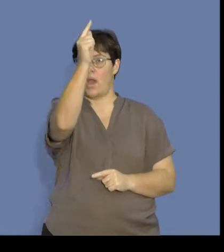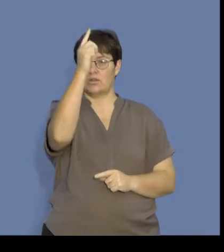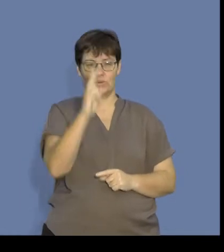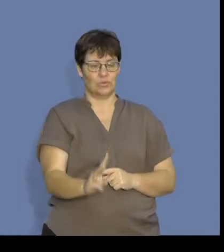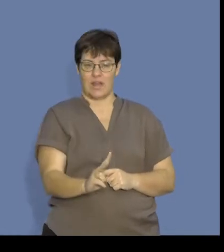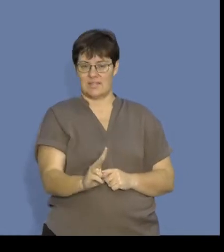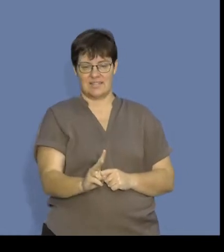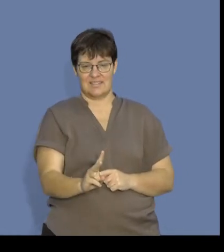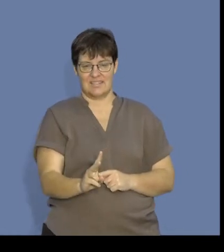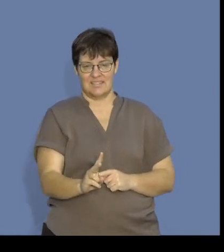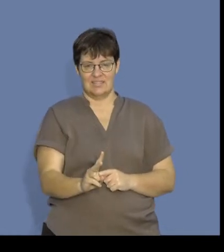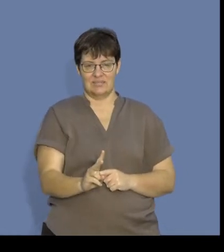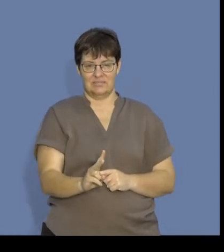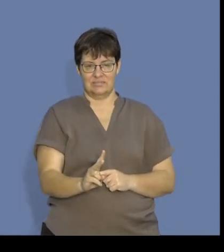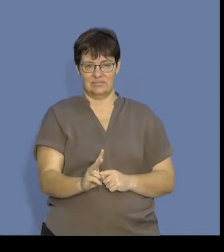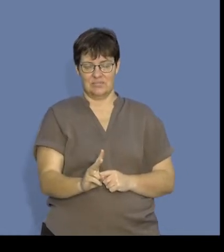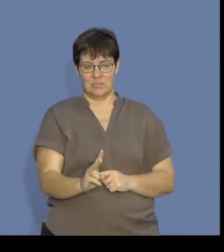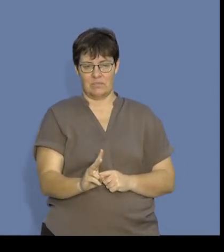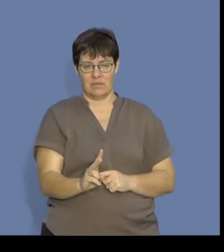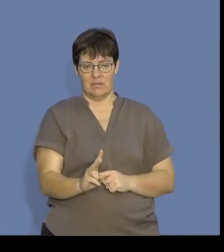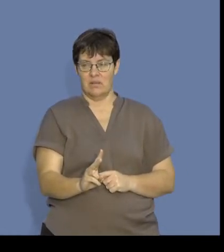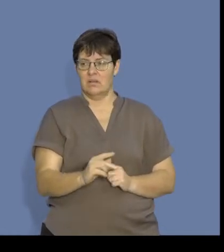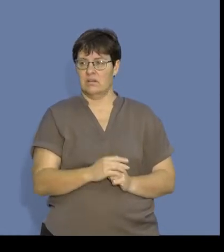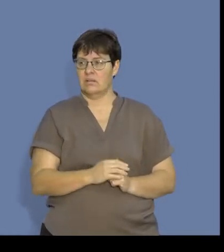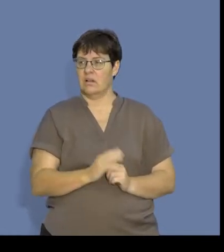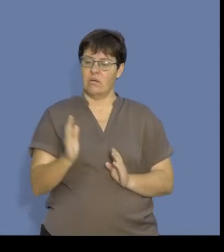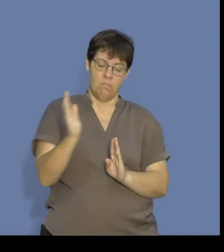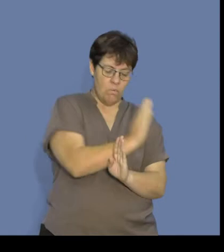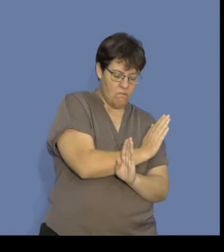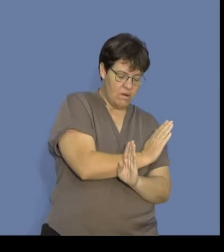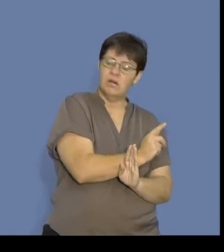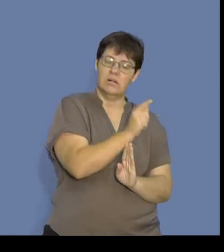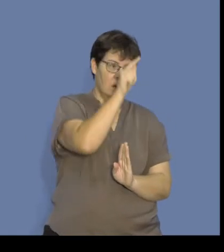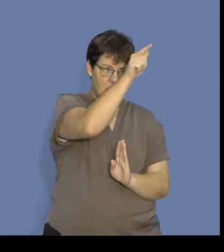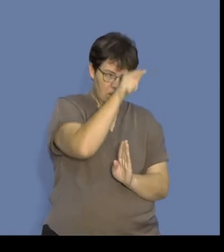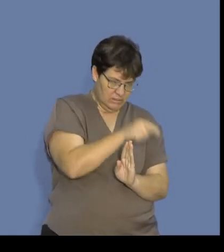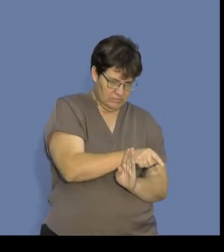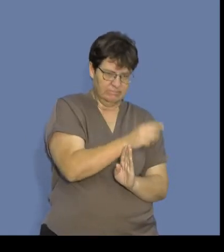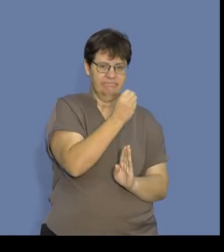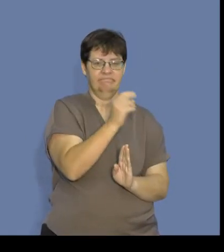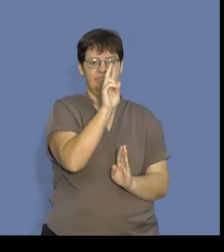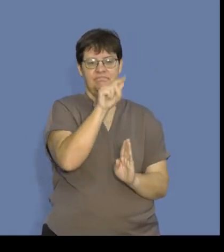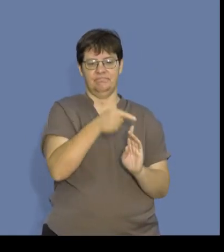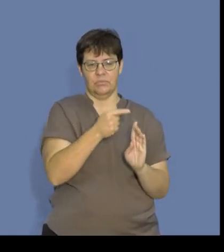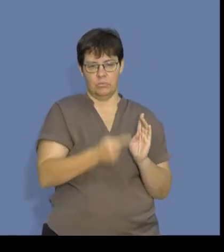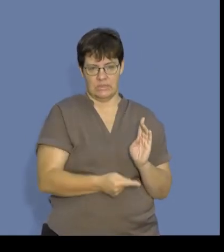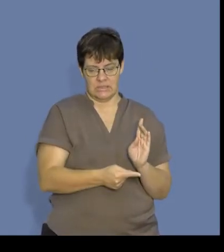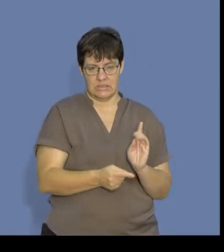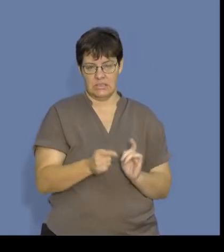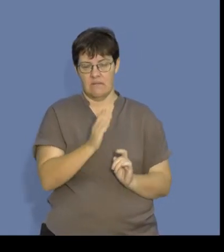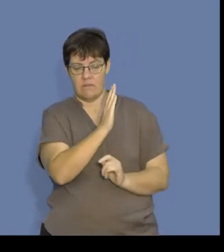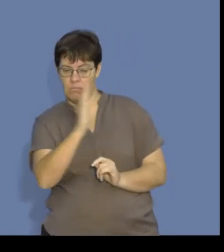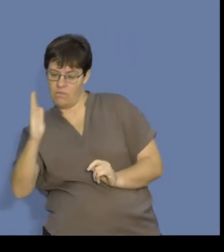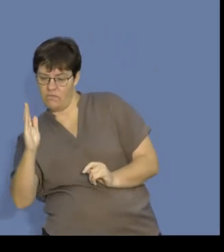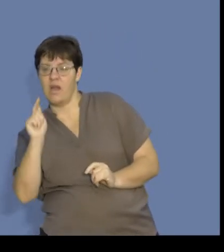it will always intersect the graph at 2 points. If I move it maybe left, you can see also it is